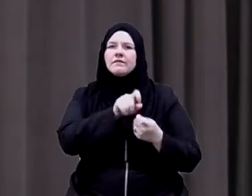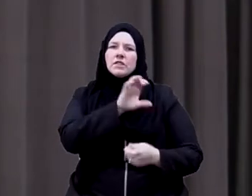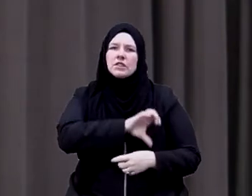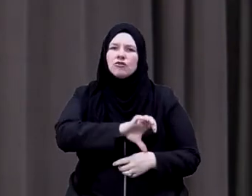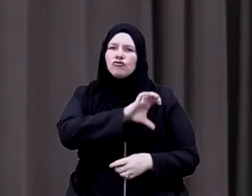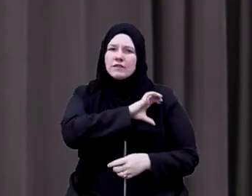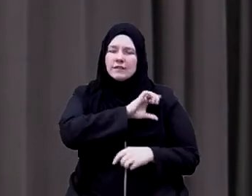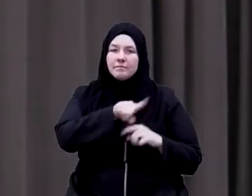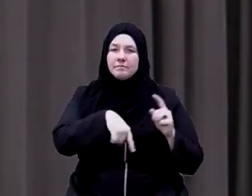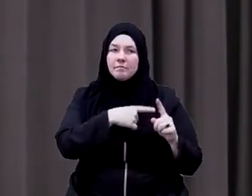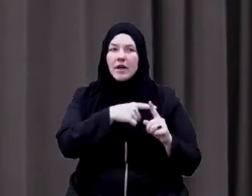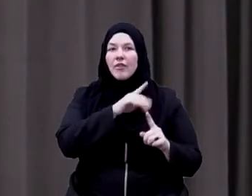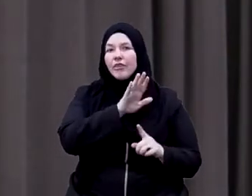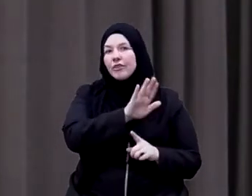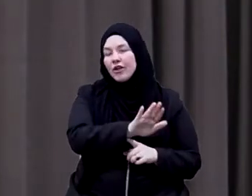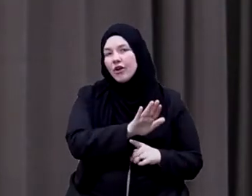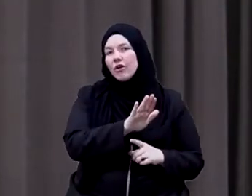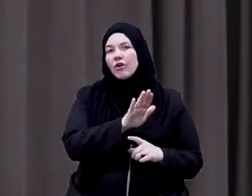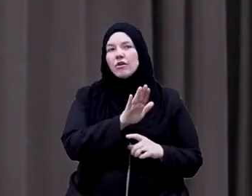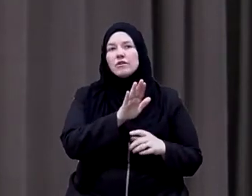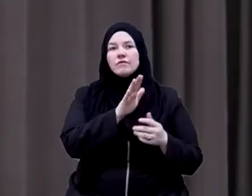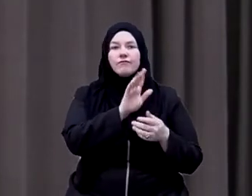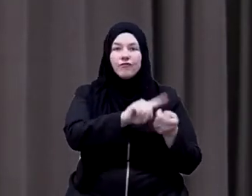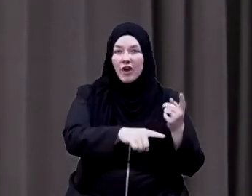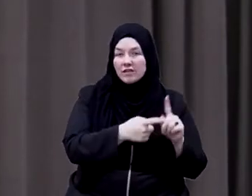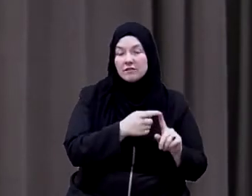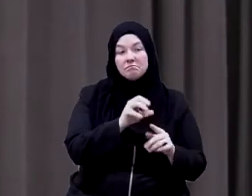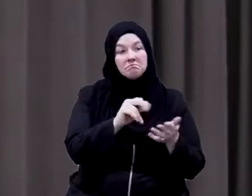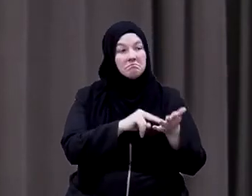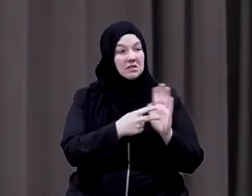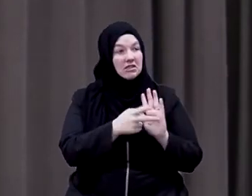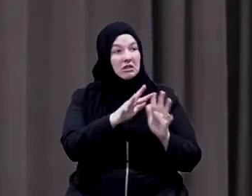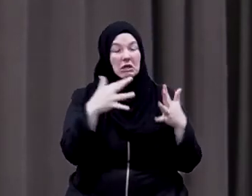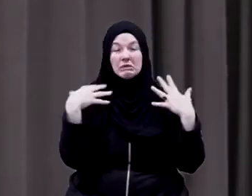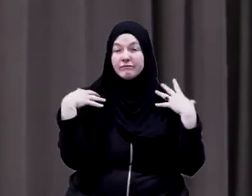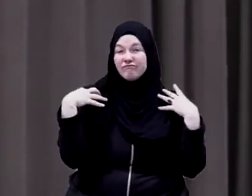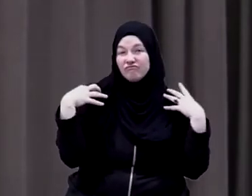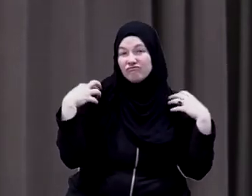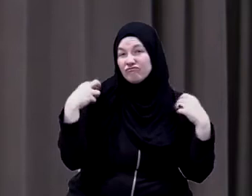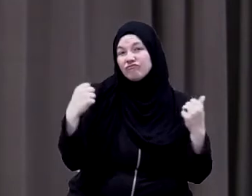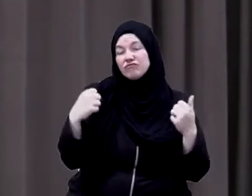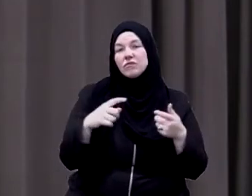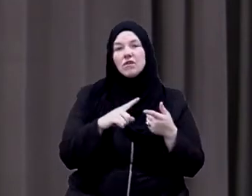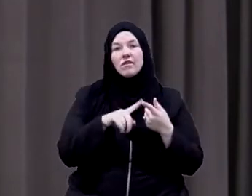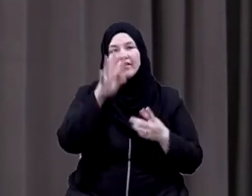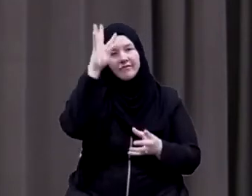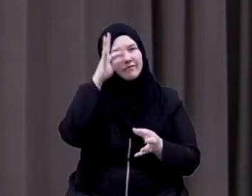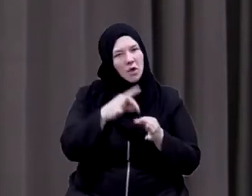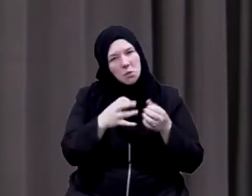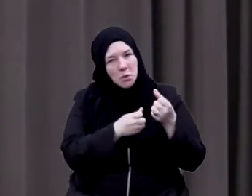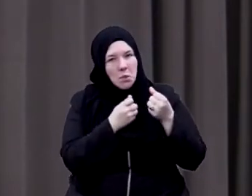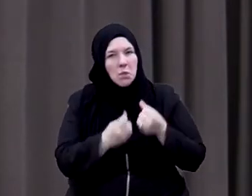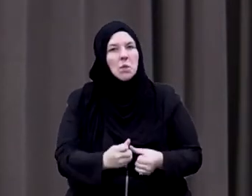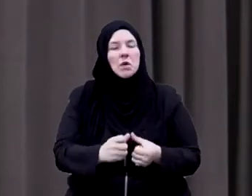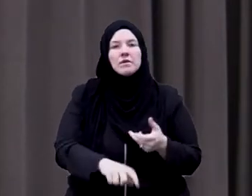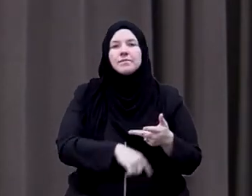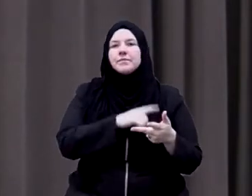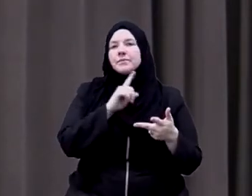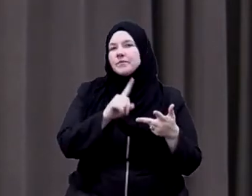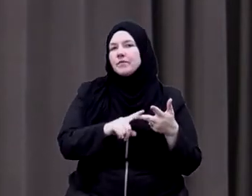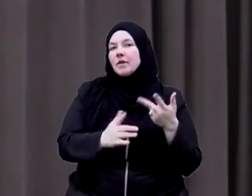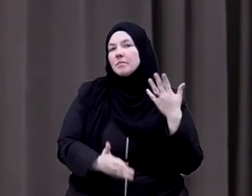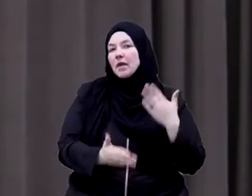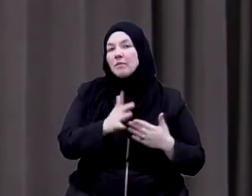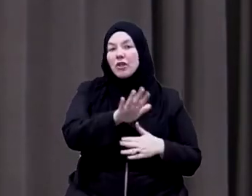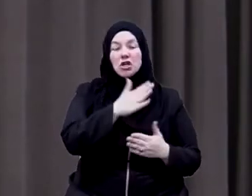of either their courage or the depth of their faith or how good